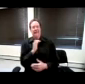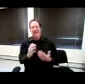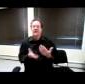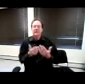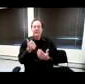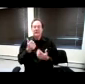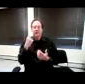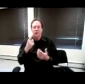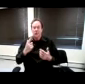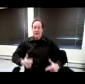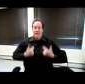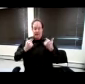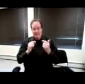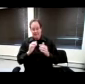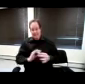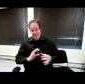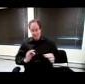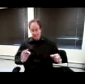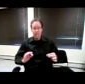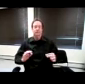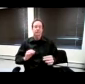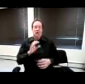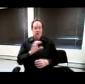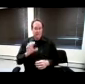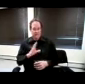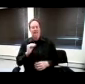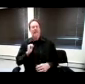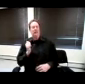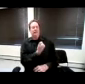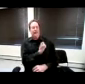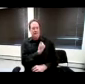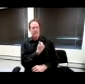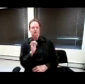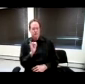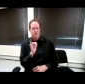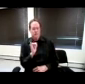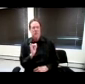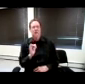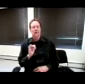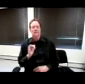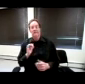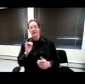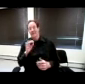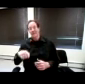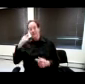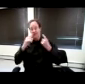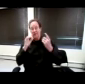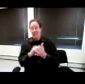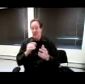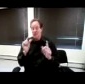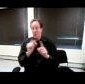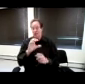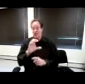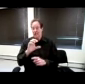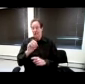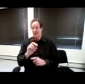live captioners and the closed captioners and ourselves. You think about, for example, the word COVID. Some